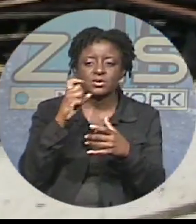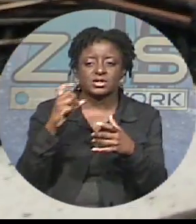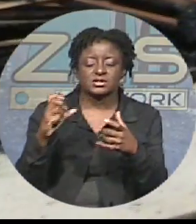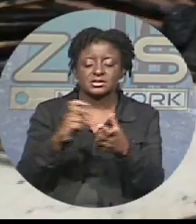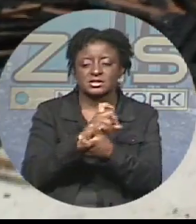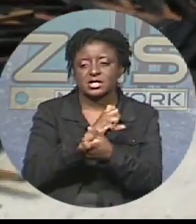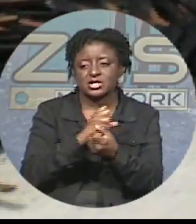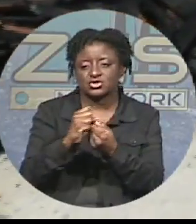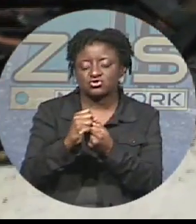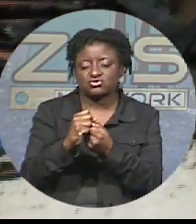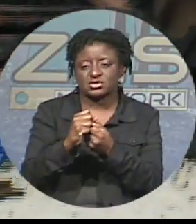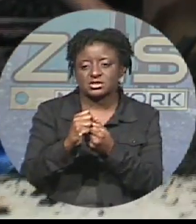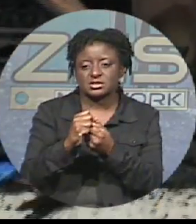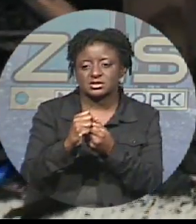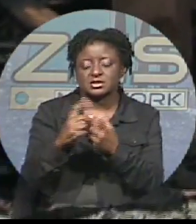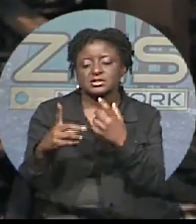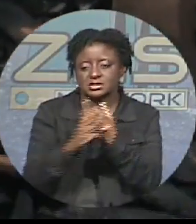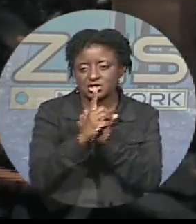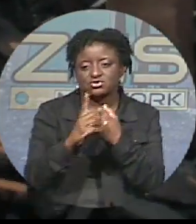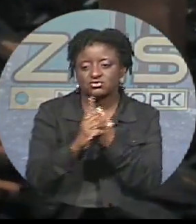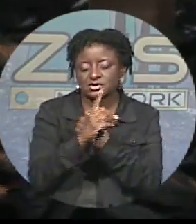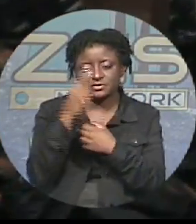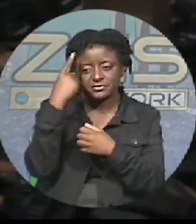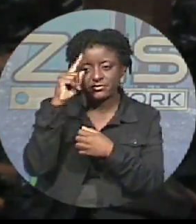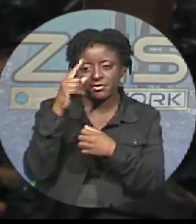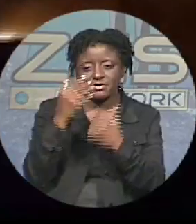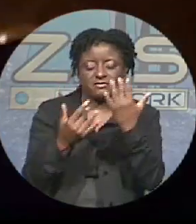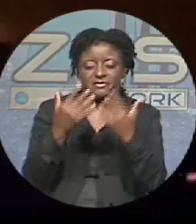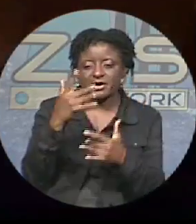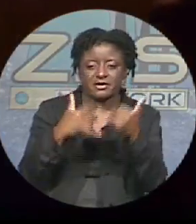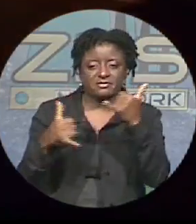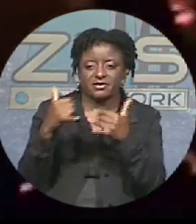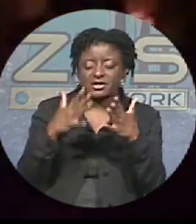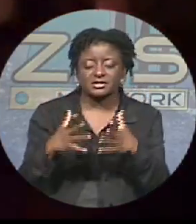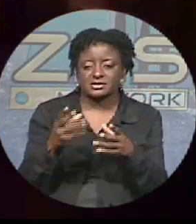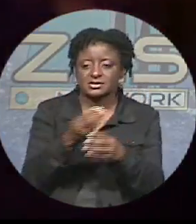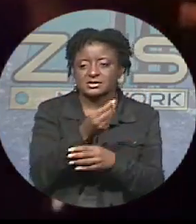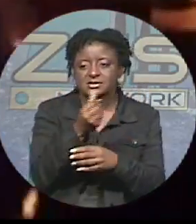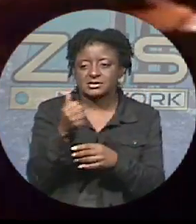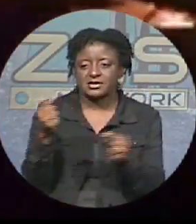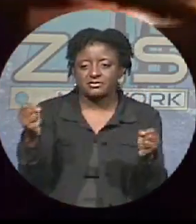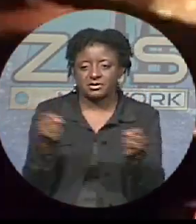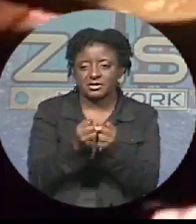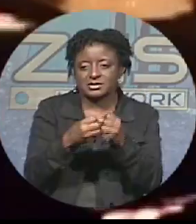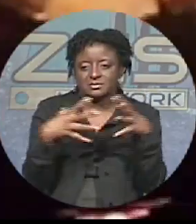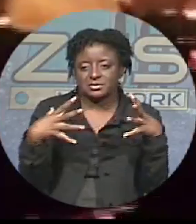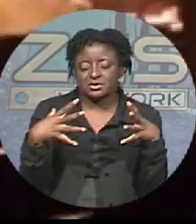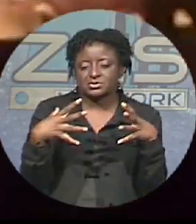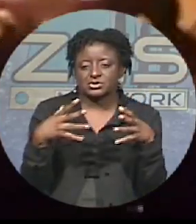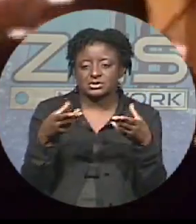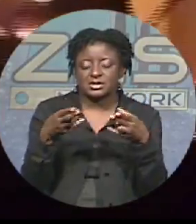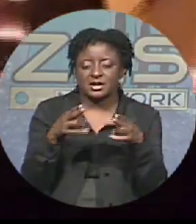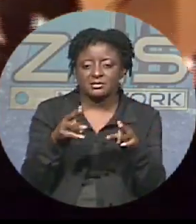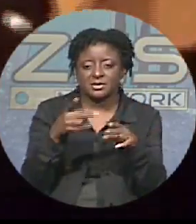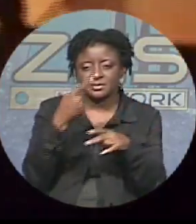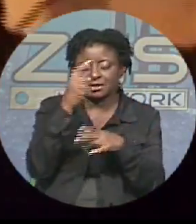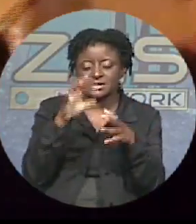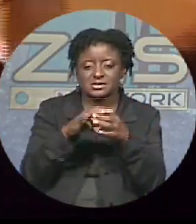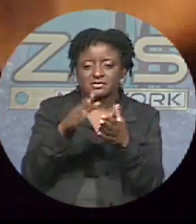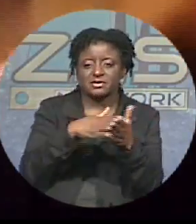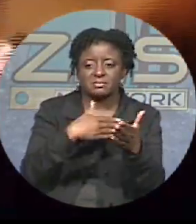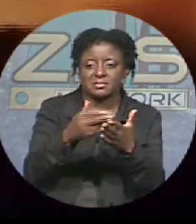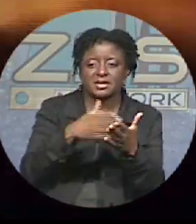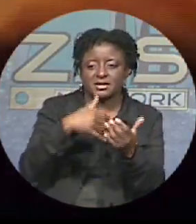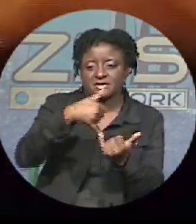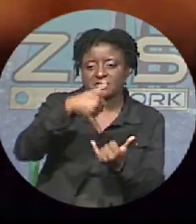where we had several explosions which were ongoing as a result of the paint thinner and the contact cement and other items that they may have